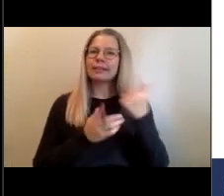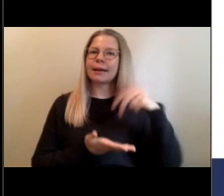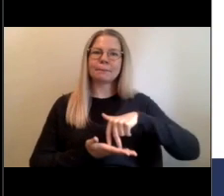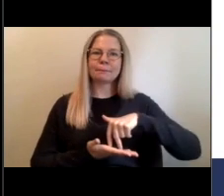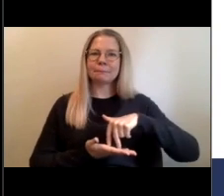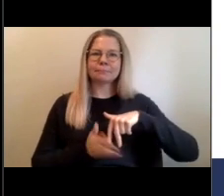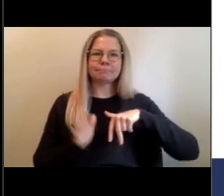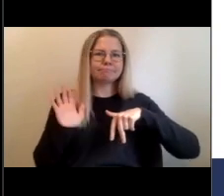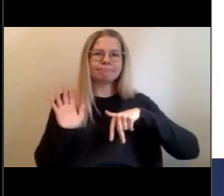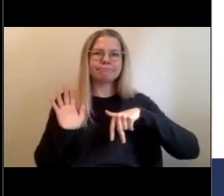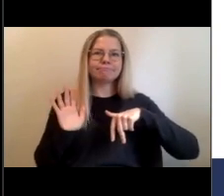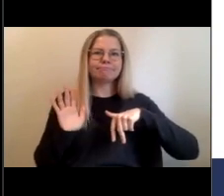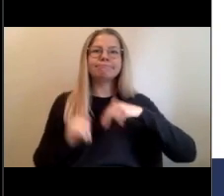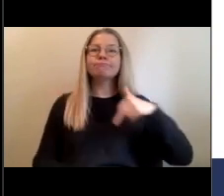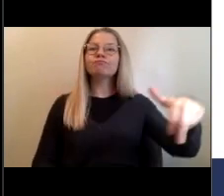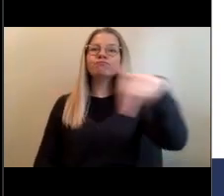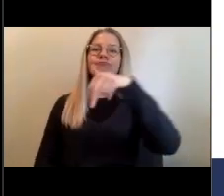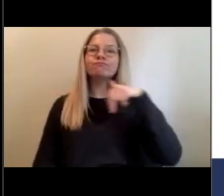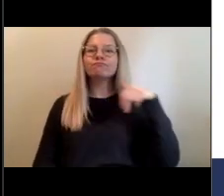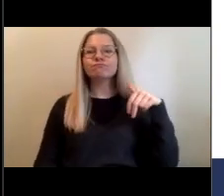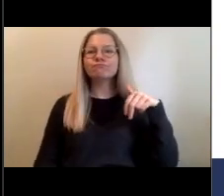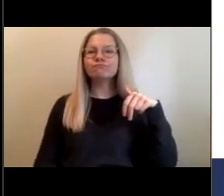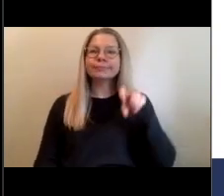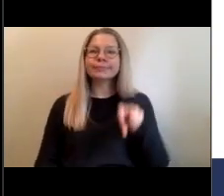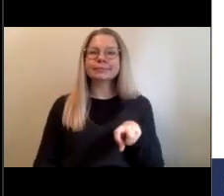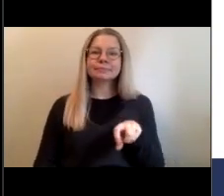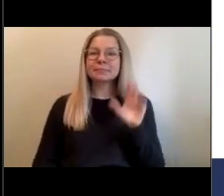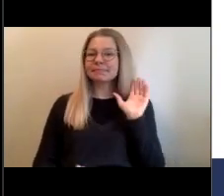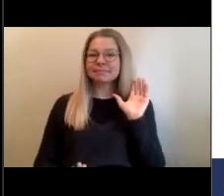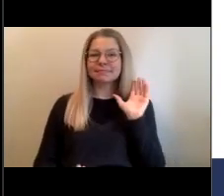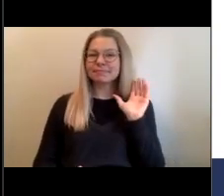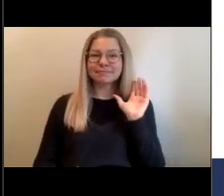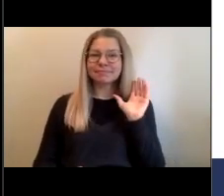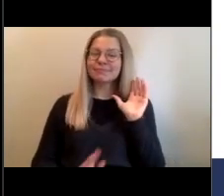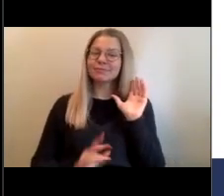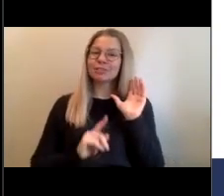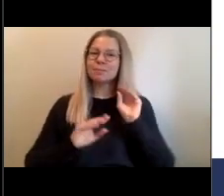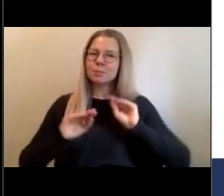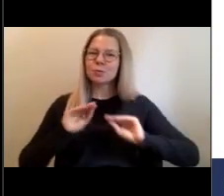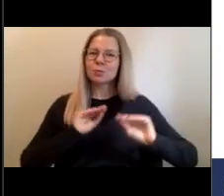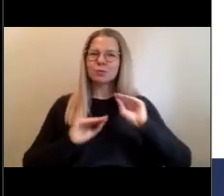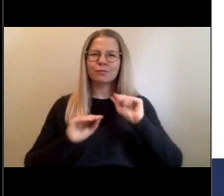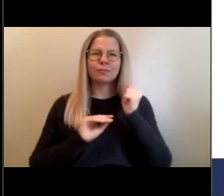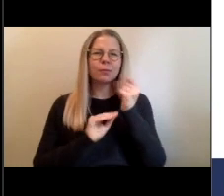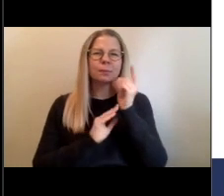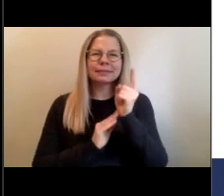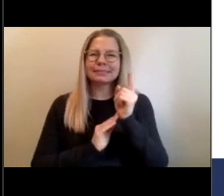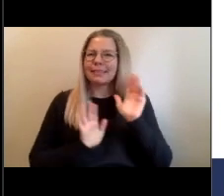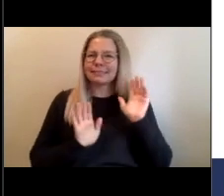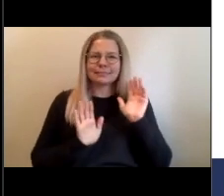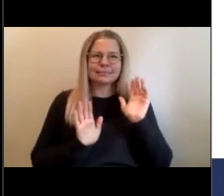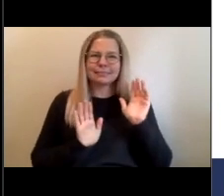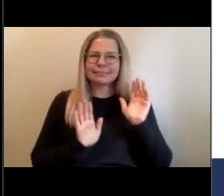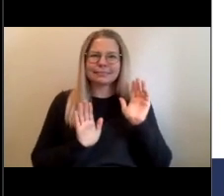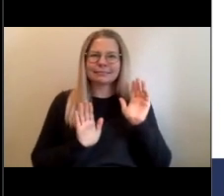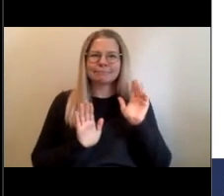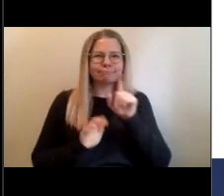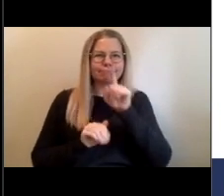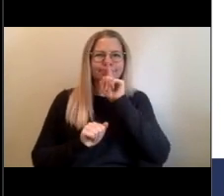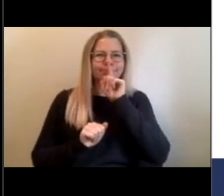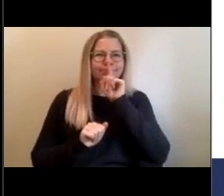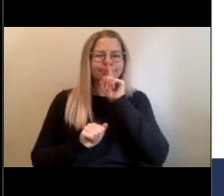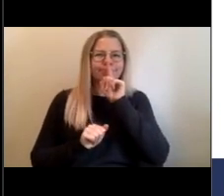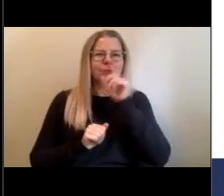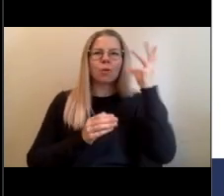up, do a lap around your house, just get your blood flowing a little bit for a couple of minutes. We're not talking about sustained